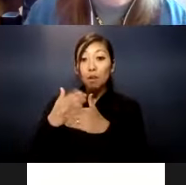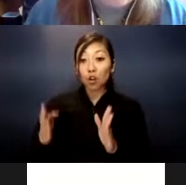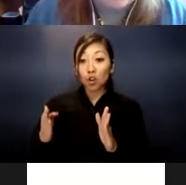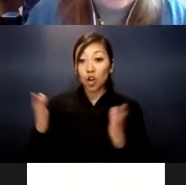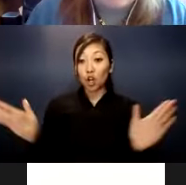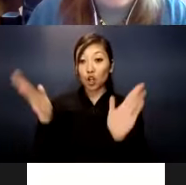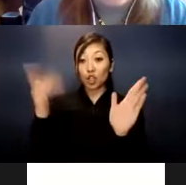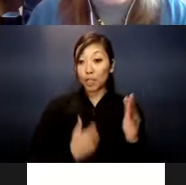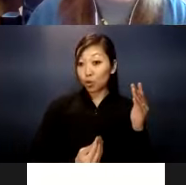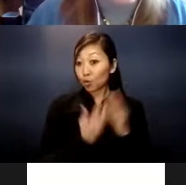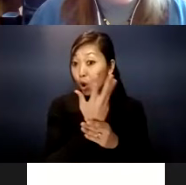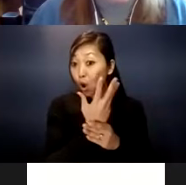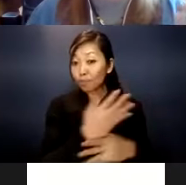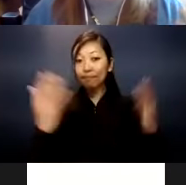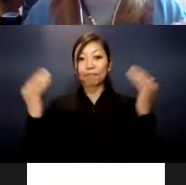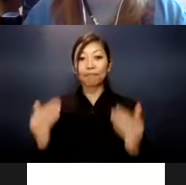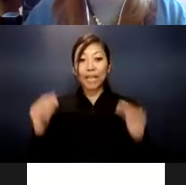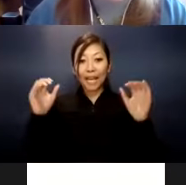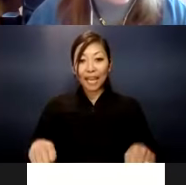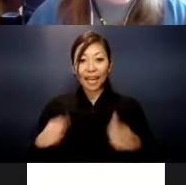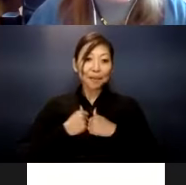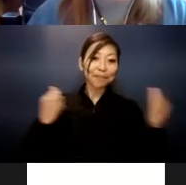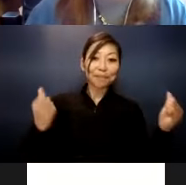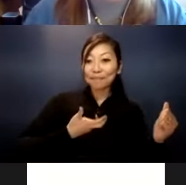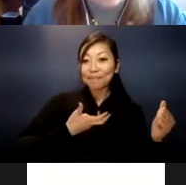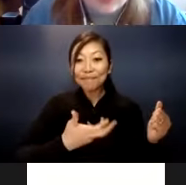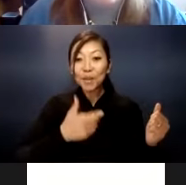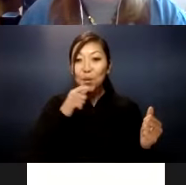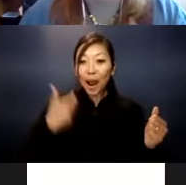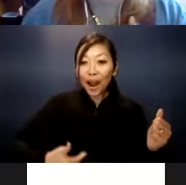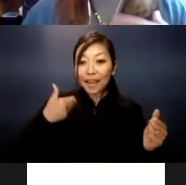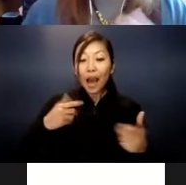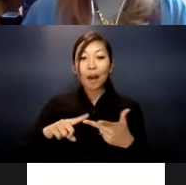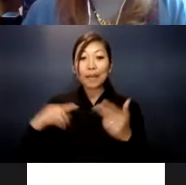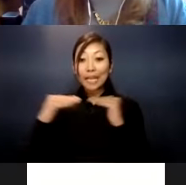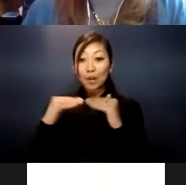I be myself with them? Is there equal give and take, or am I doing all the